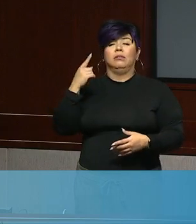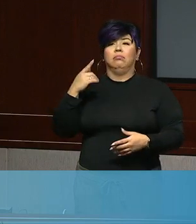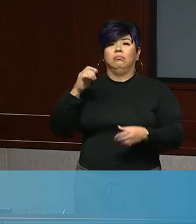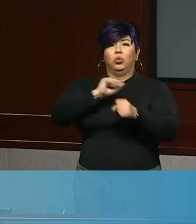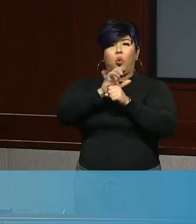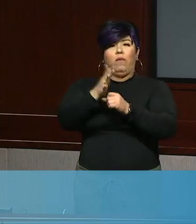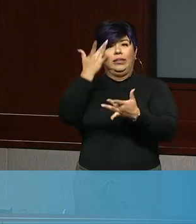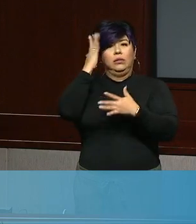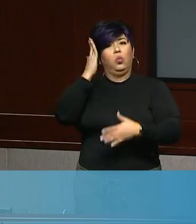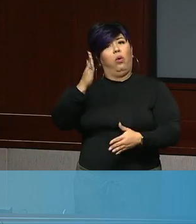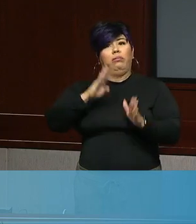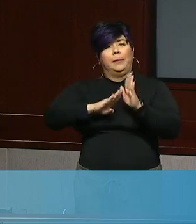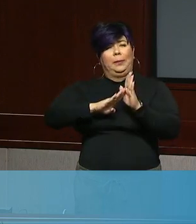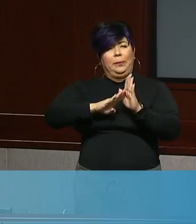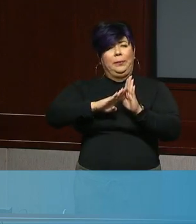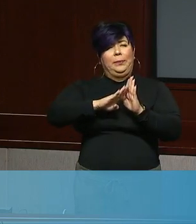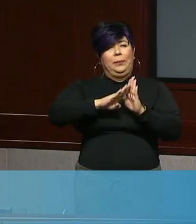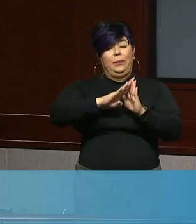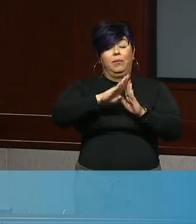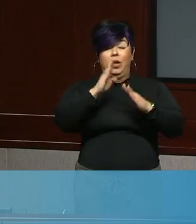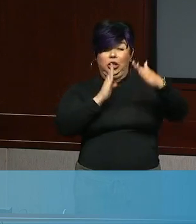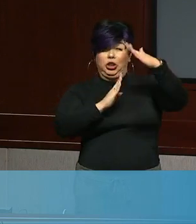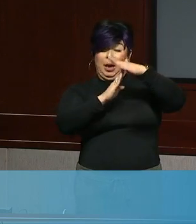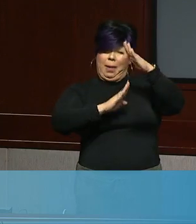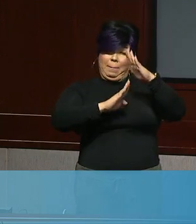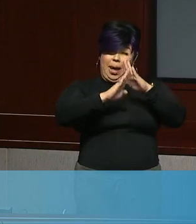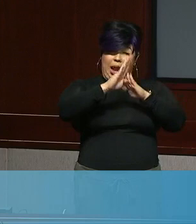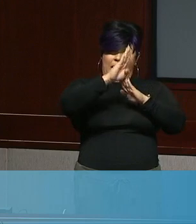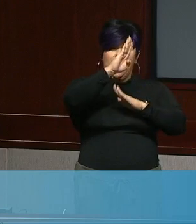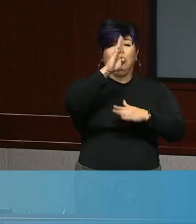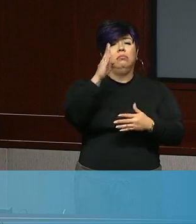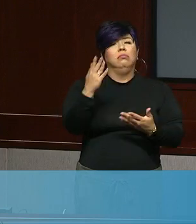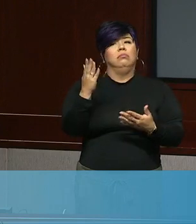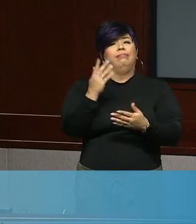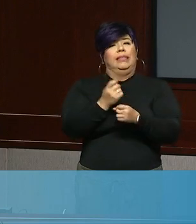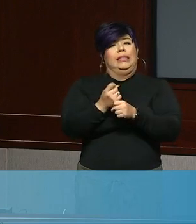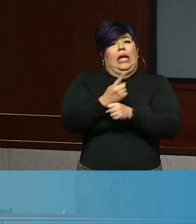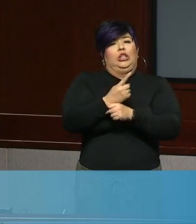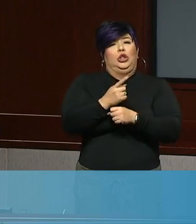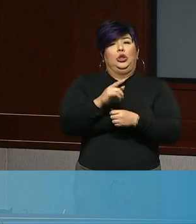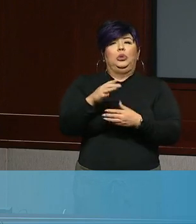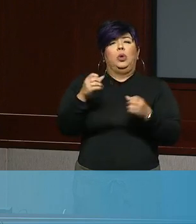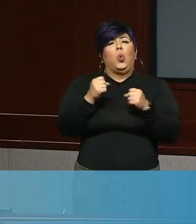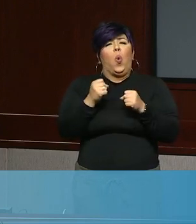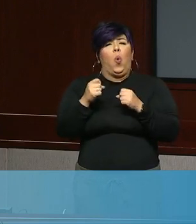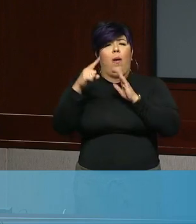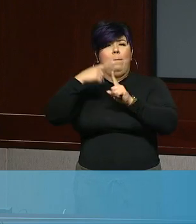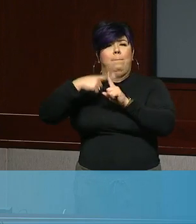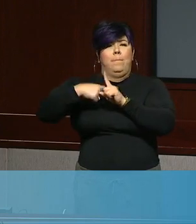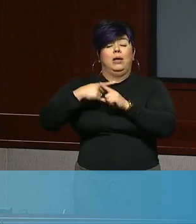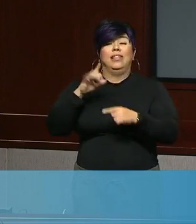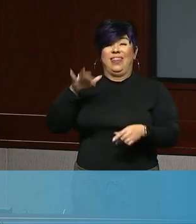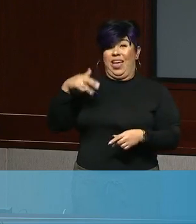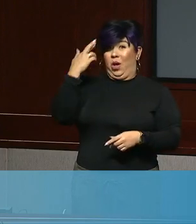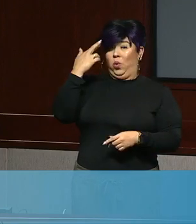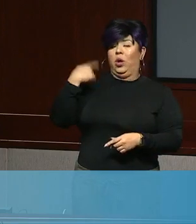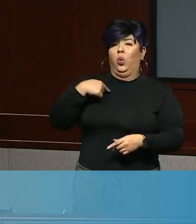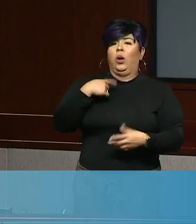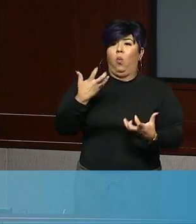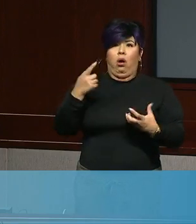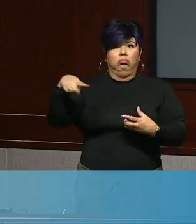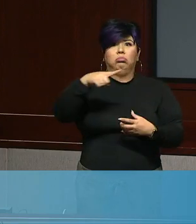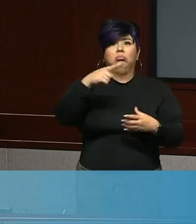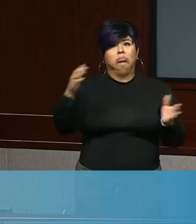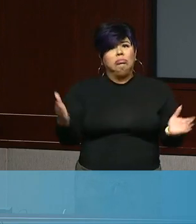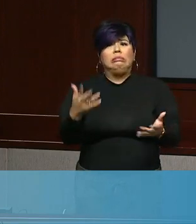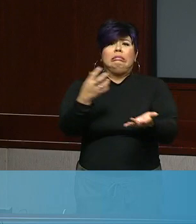increase and peak in the later winter months. Which is why we're trying to be so proactive about with the flu season